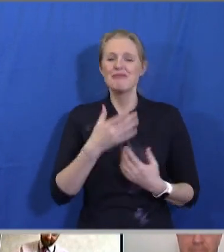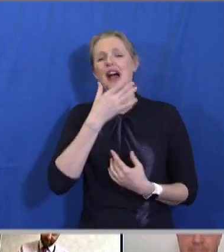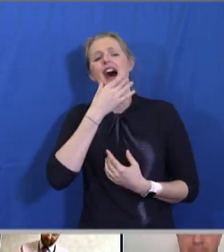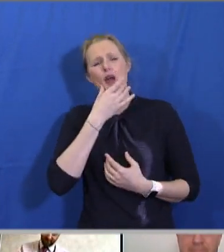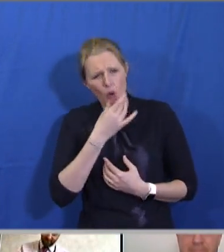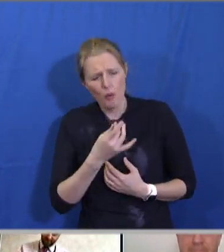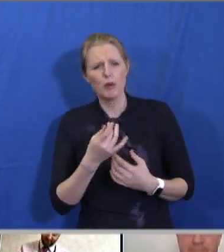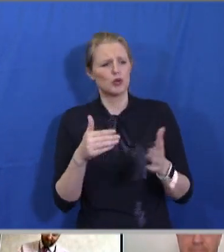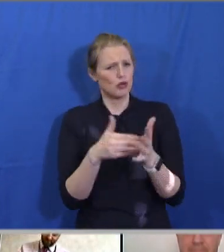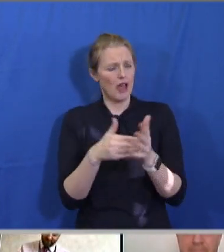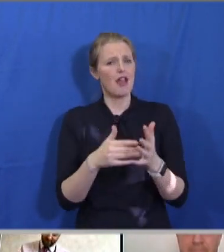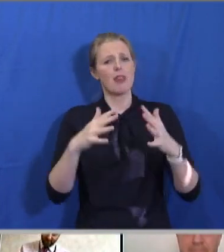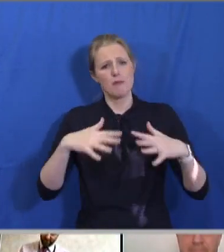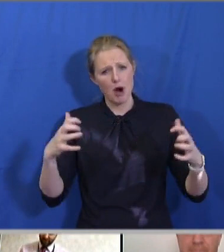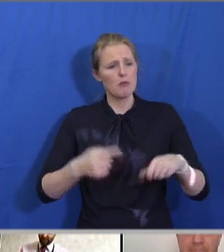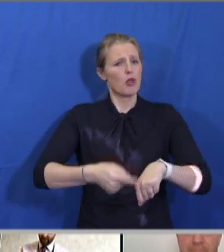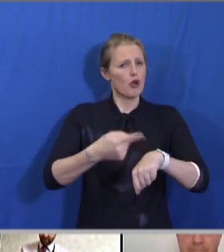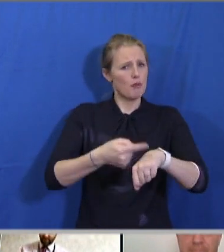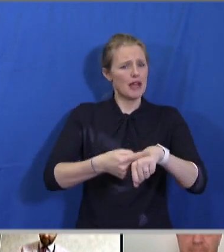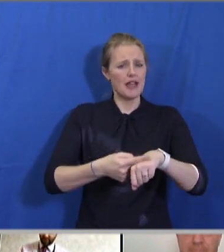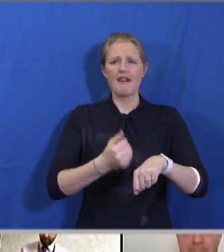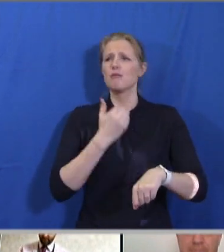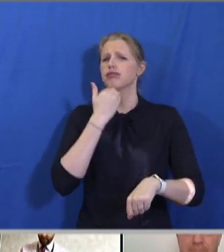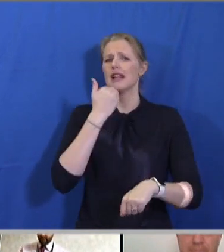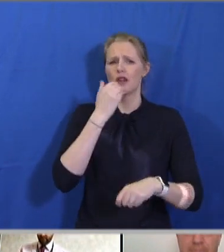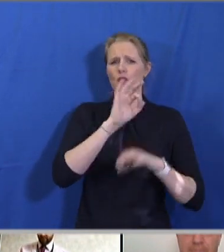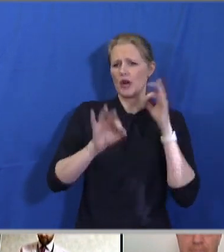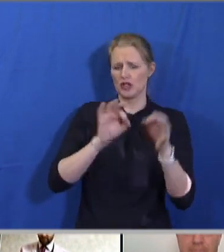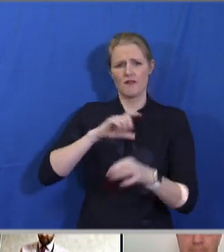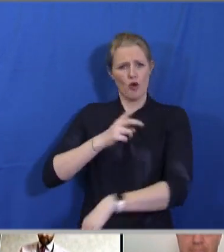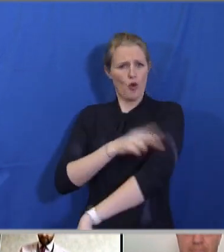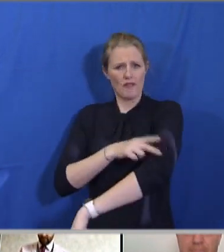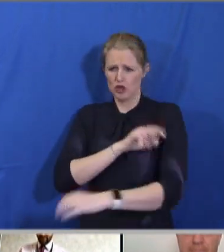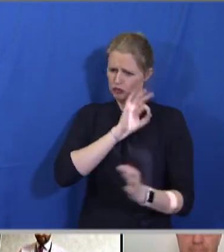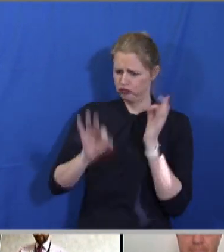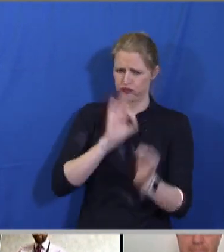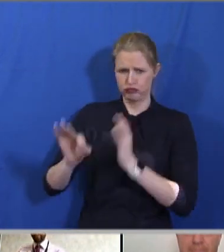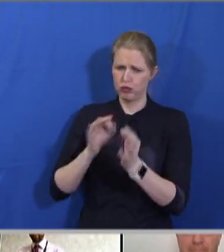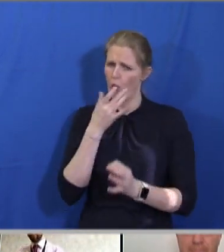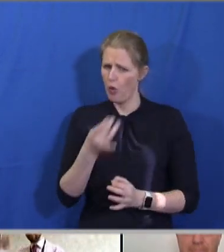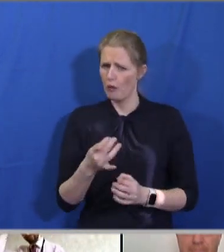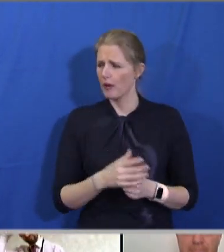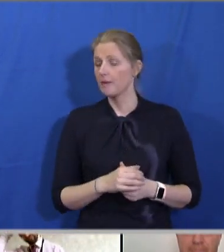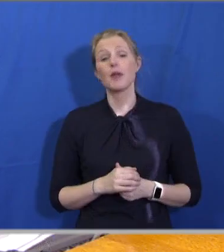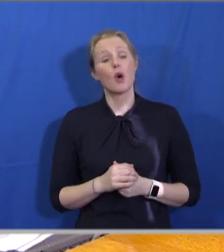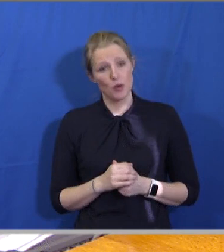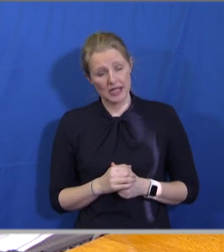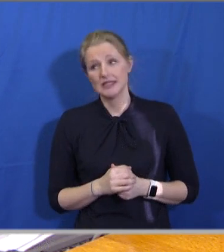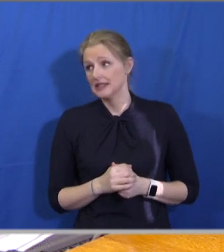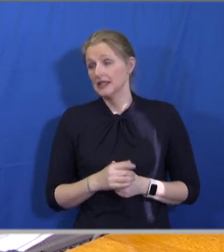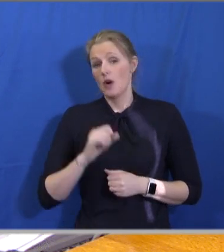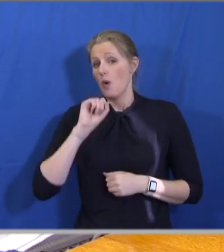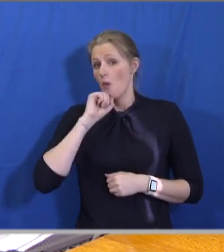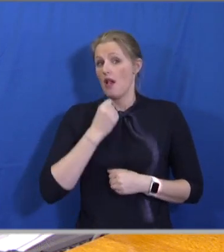that you still have enough questions left for them to make it worth their while being here. Yeah, well, and certainly I think there will be